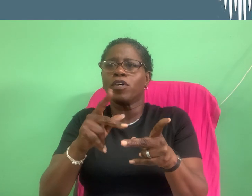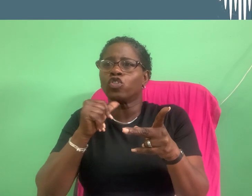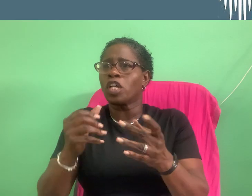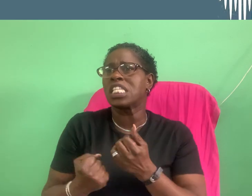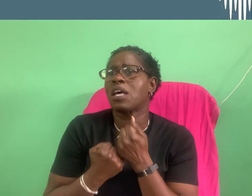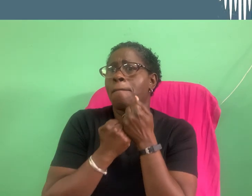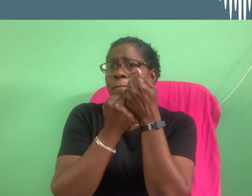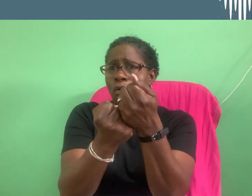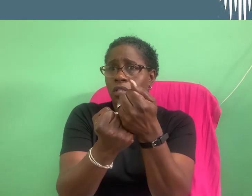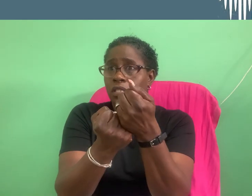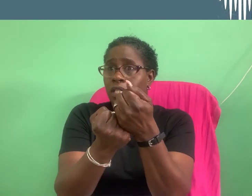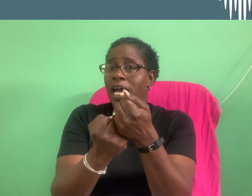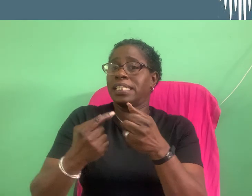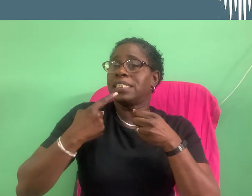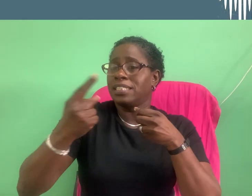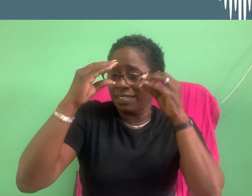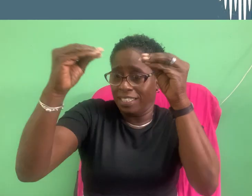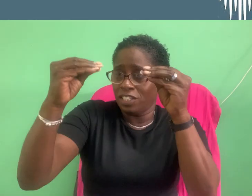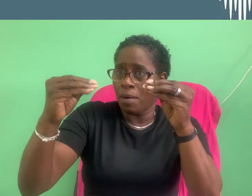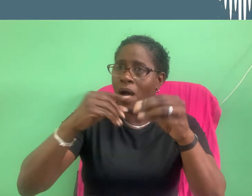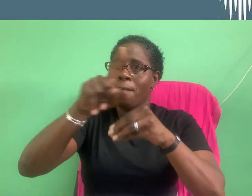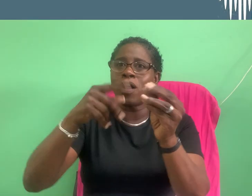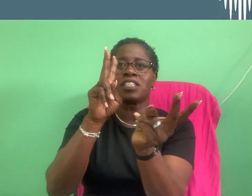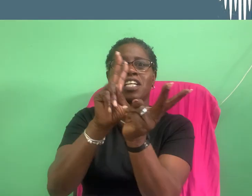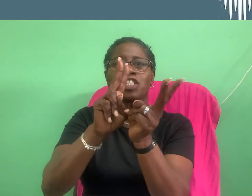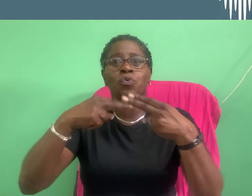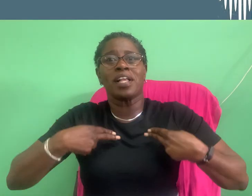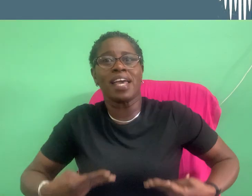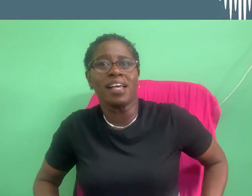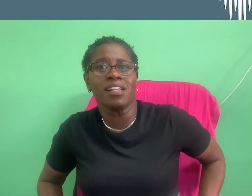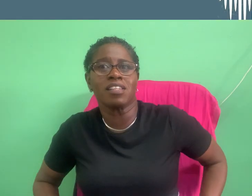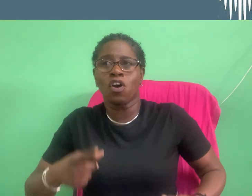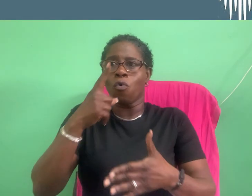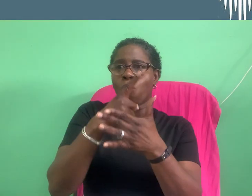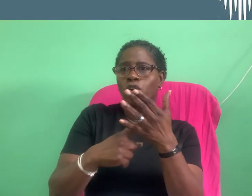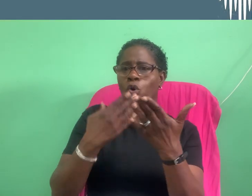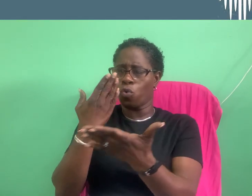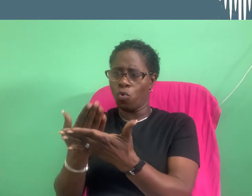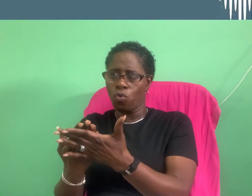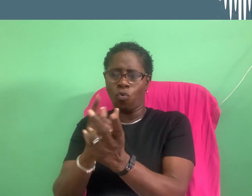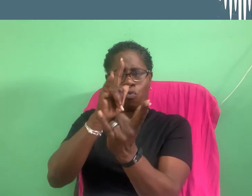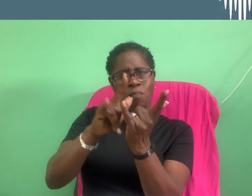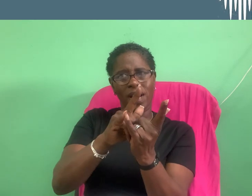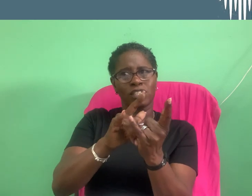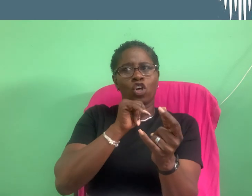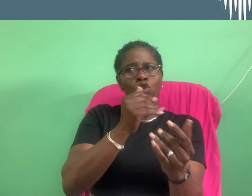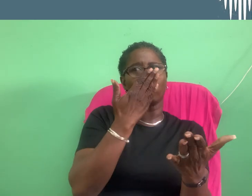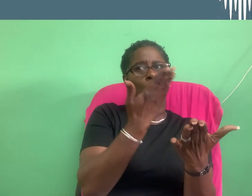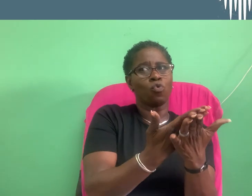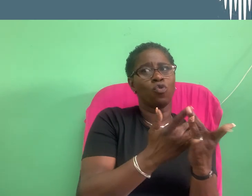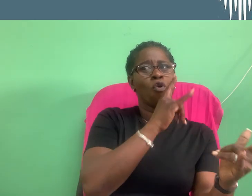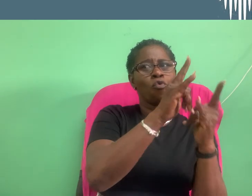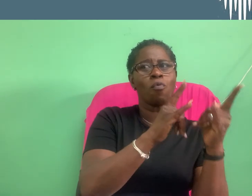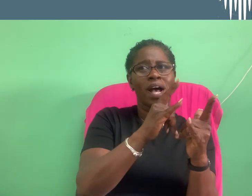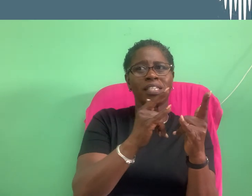particularly around sexual health education and healthy versus unhealthy romantic and interpersonal relationships. And